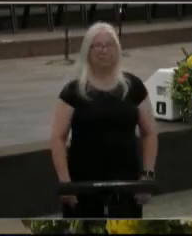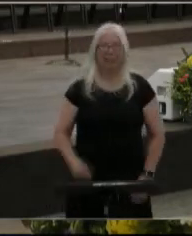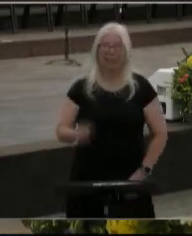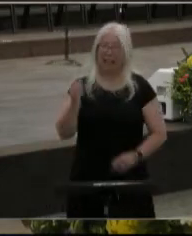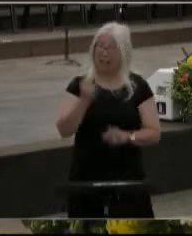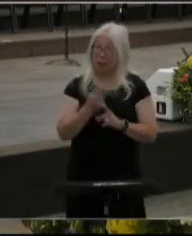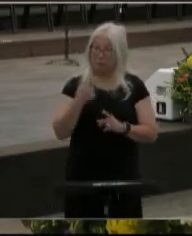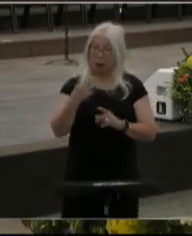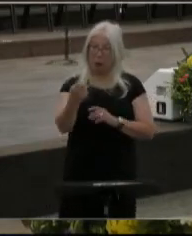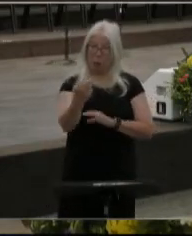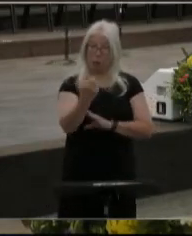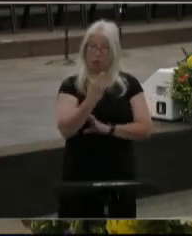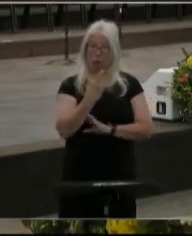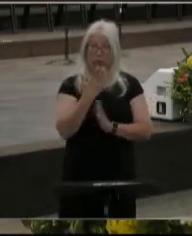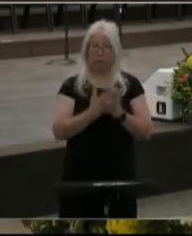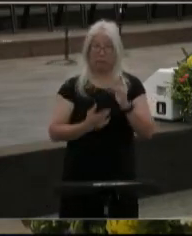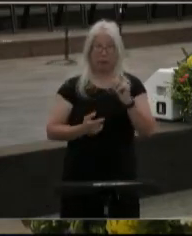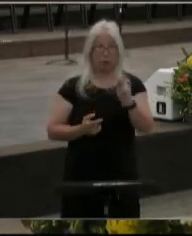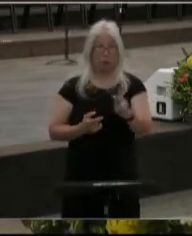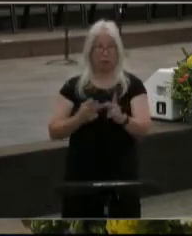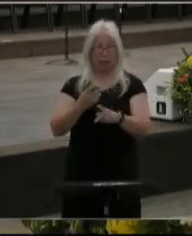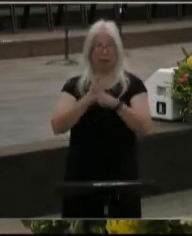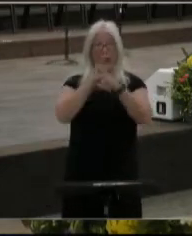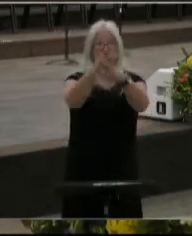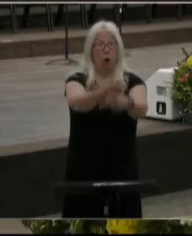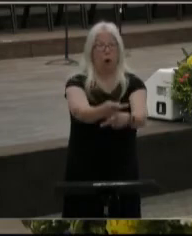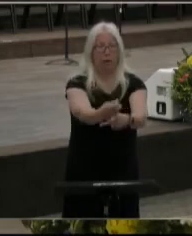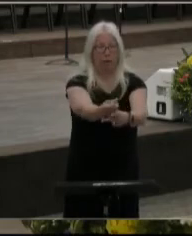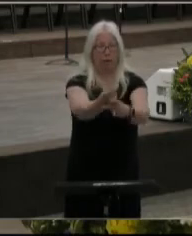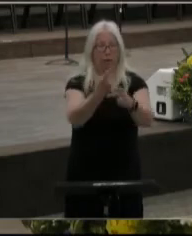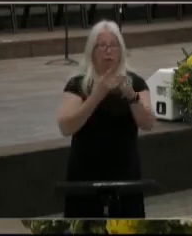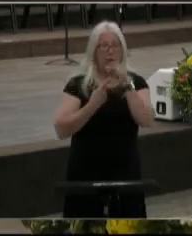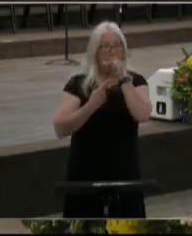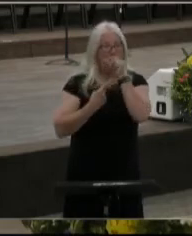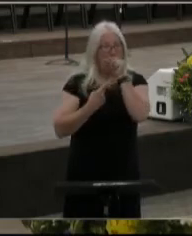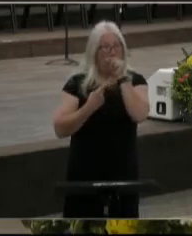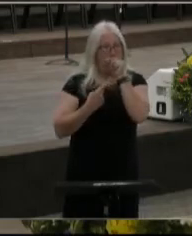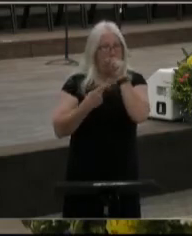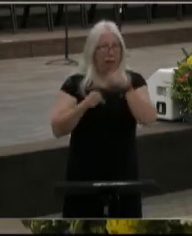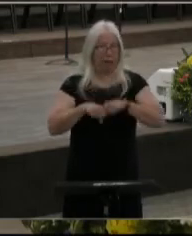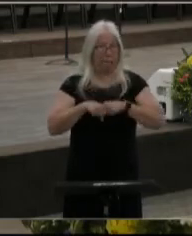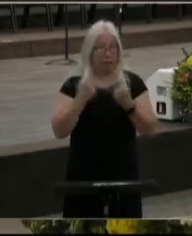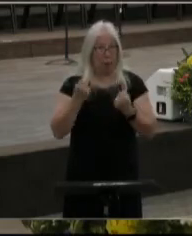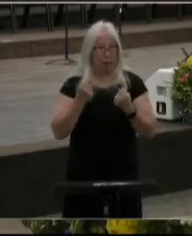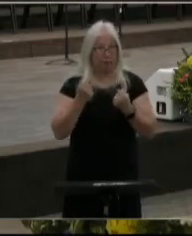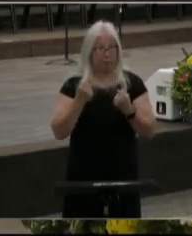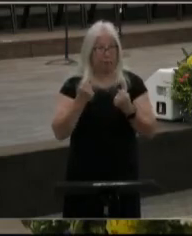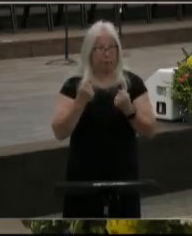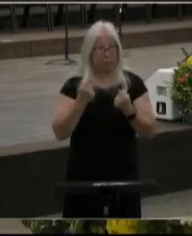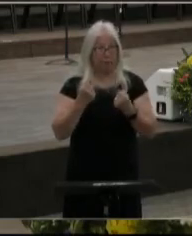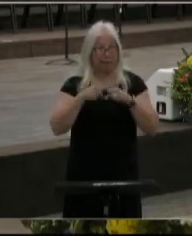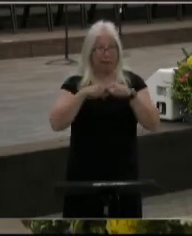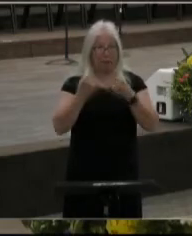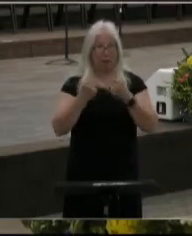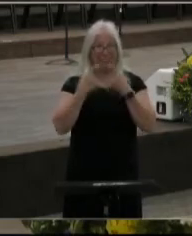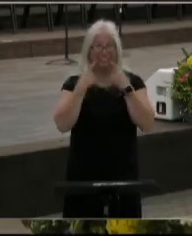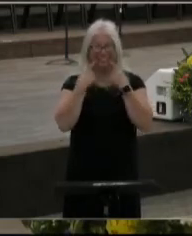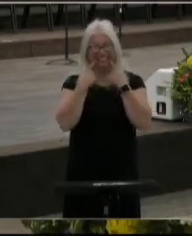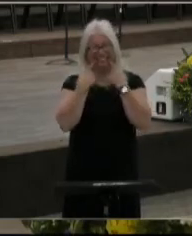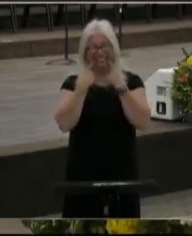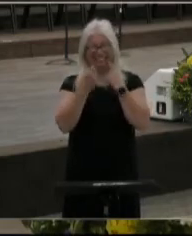Has anybody ever returned something to you that they borrowed from you and they broke it and gave it back broke with a grin on their face?